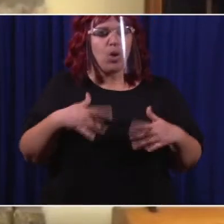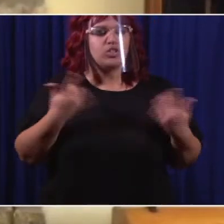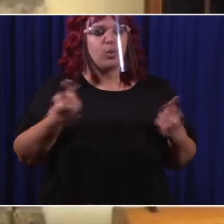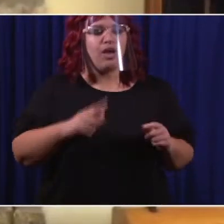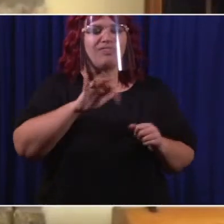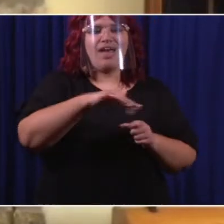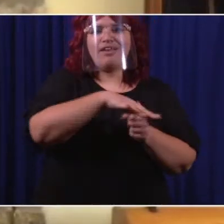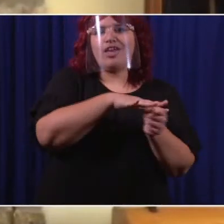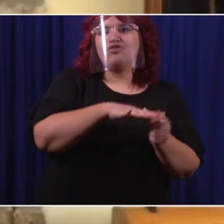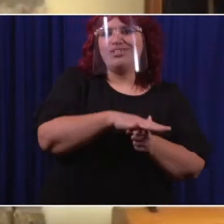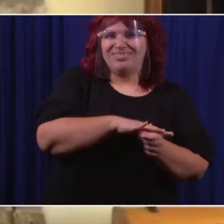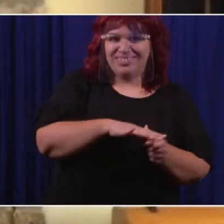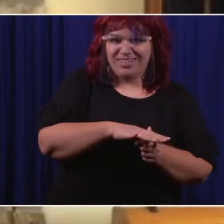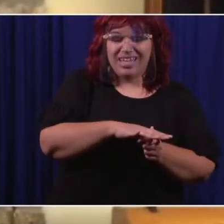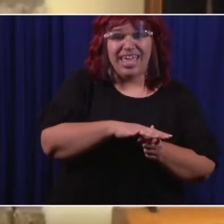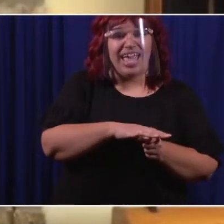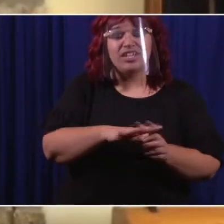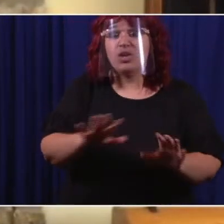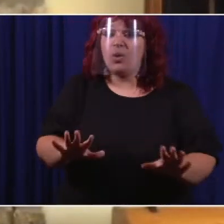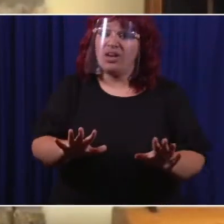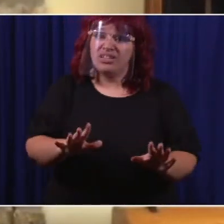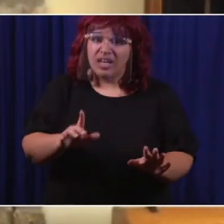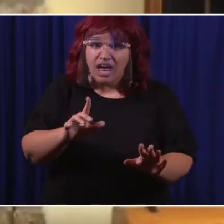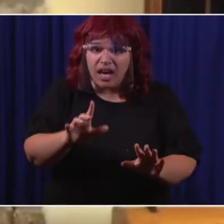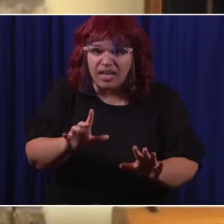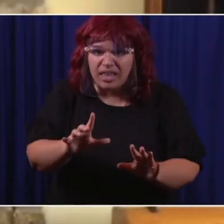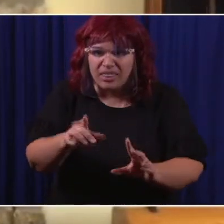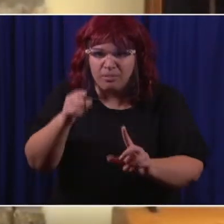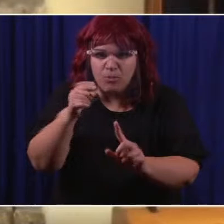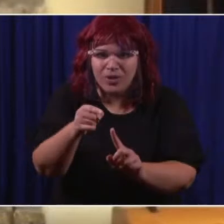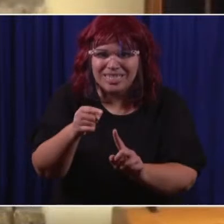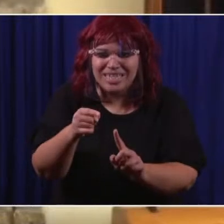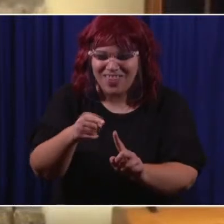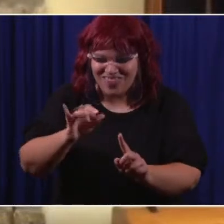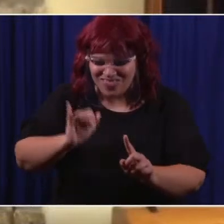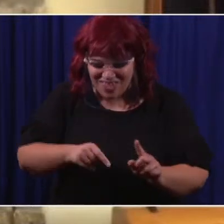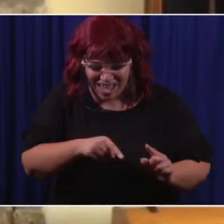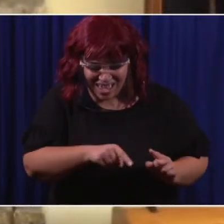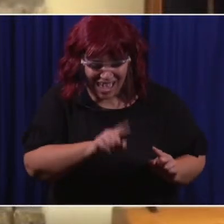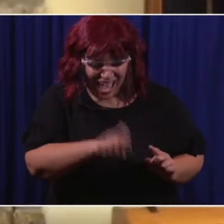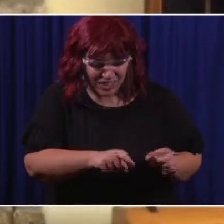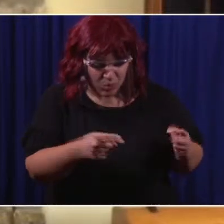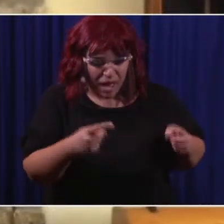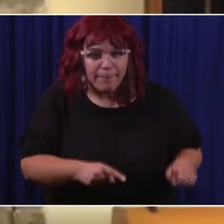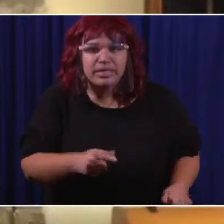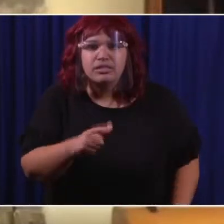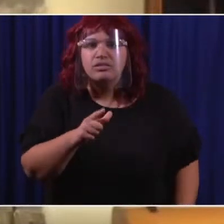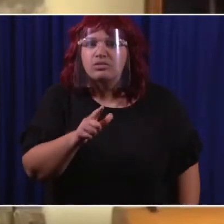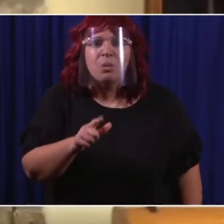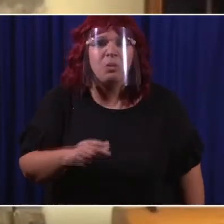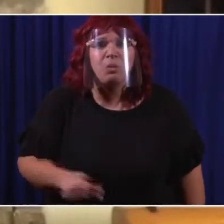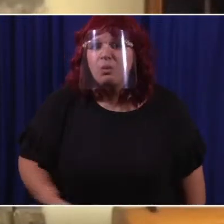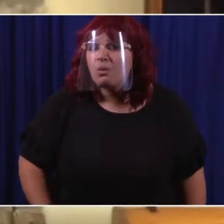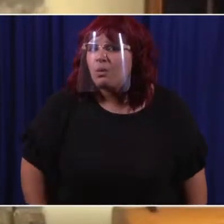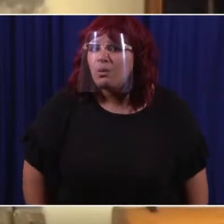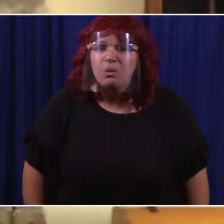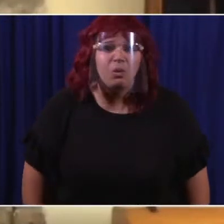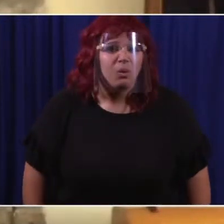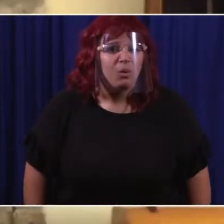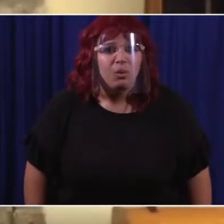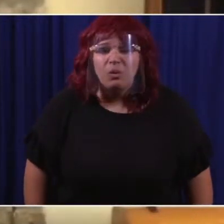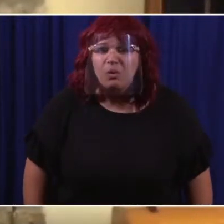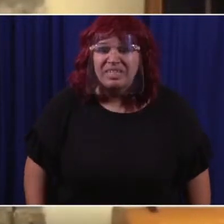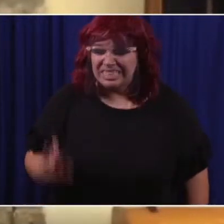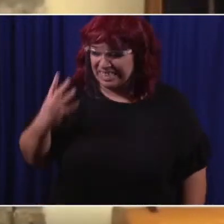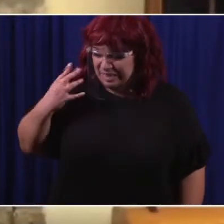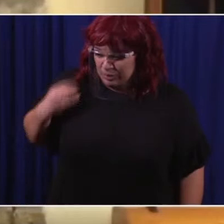to reinforce this message. We don't have to go there. We do not have to be there. We do not have to be in that situation. We can